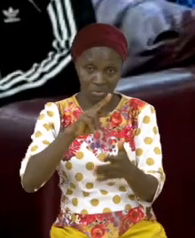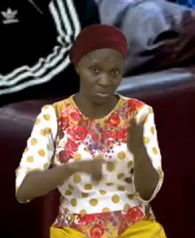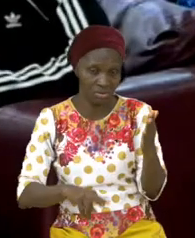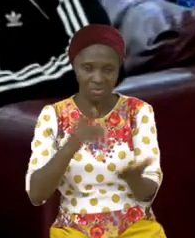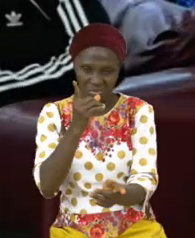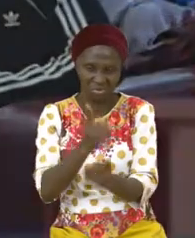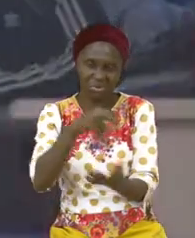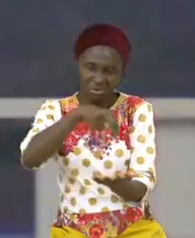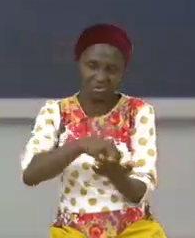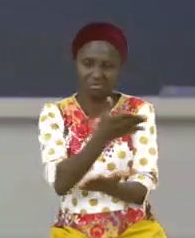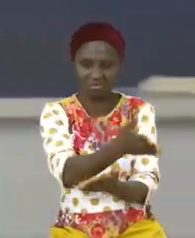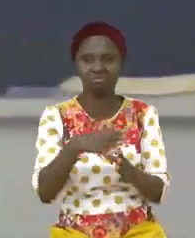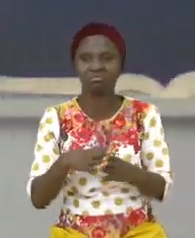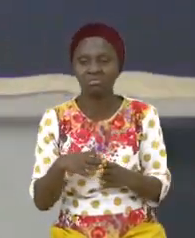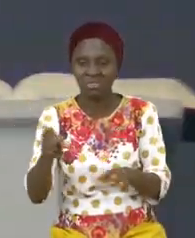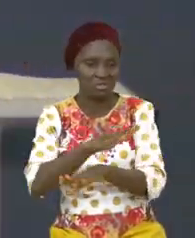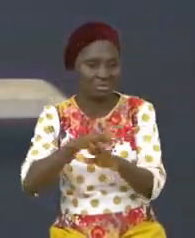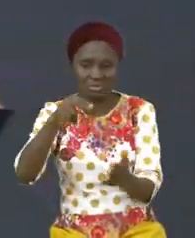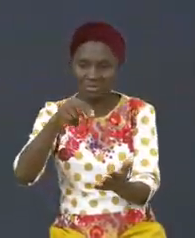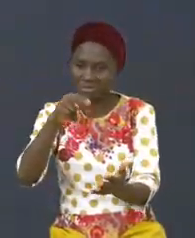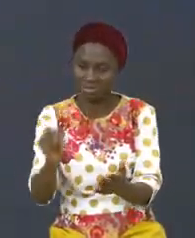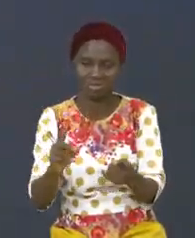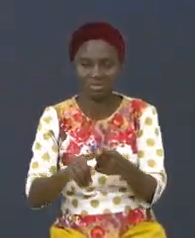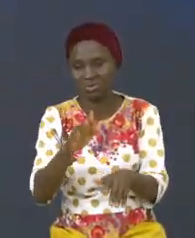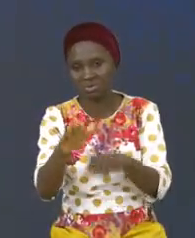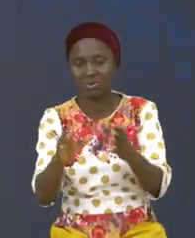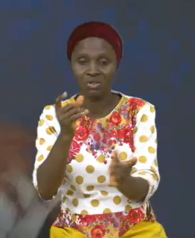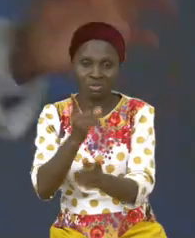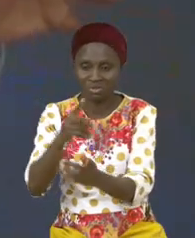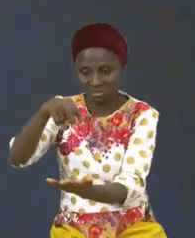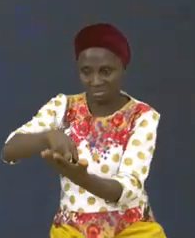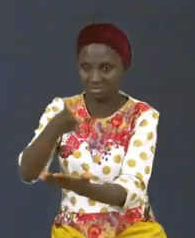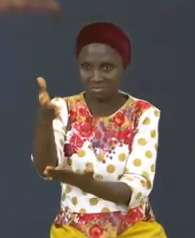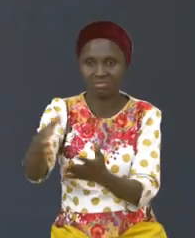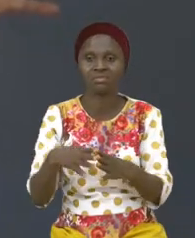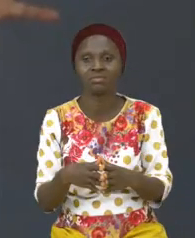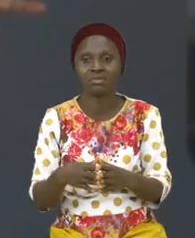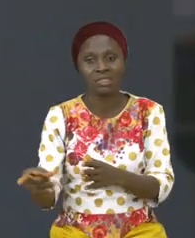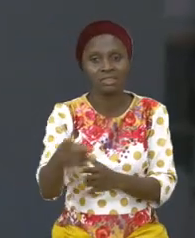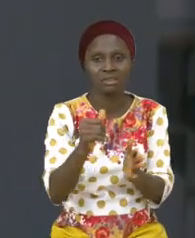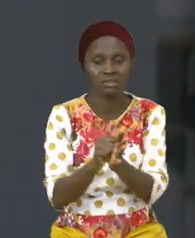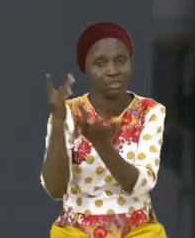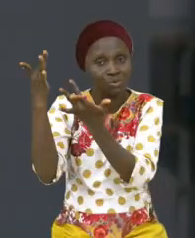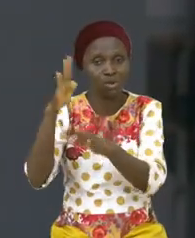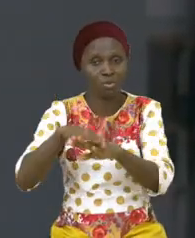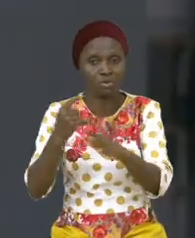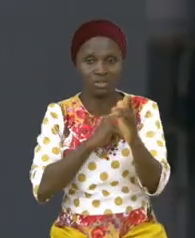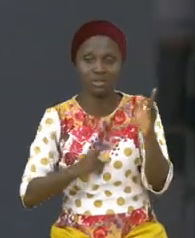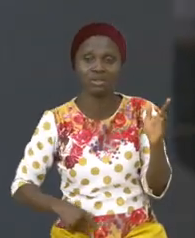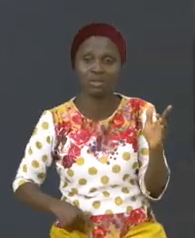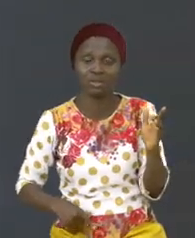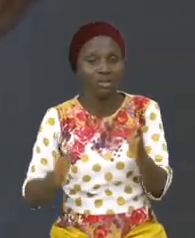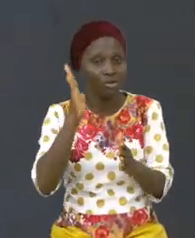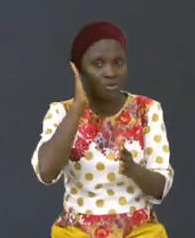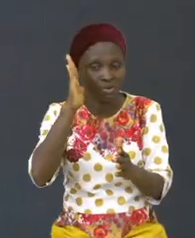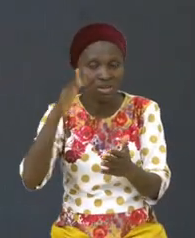down. You don't have to work, just kneel down. They that wait upon the Lord shall